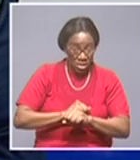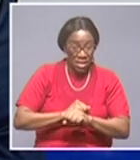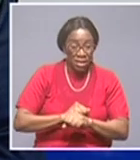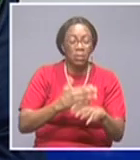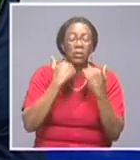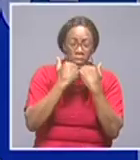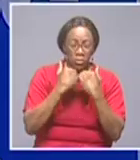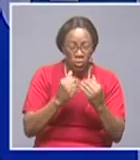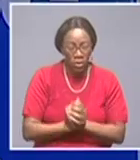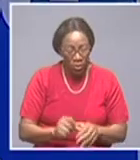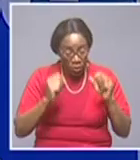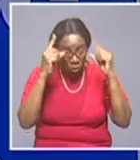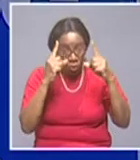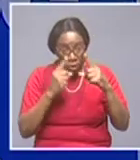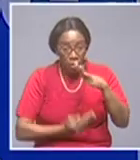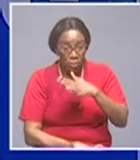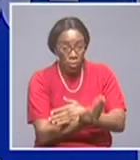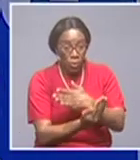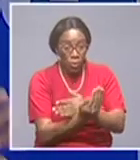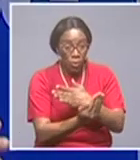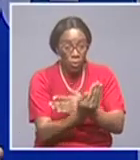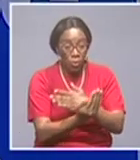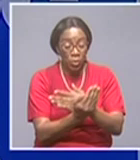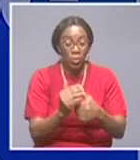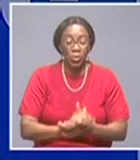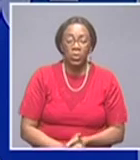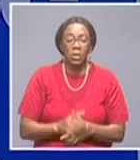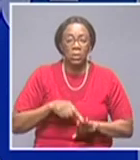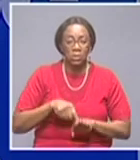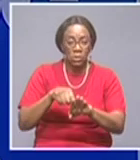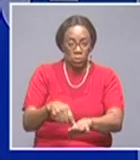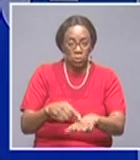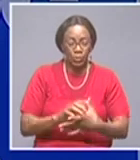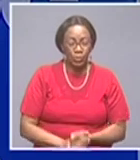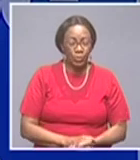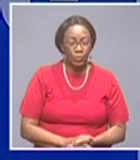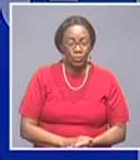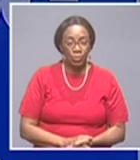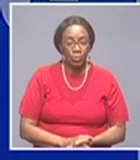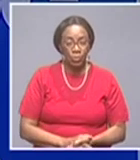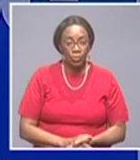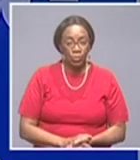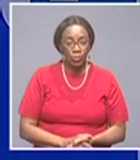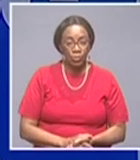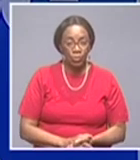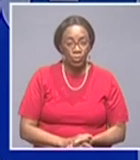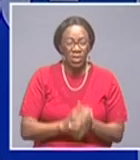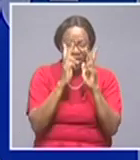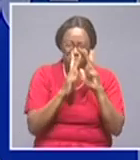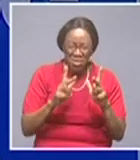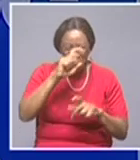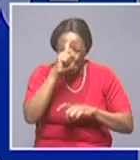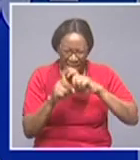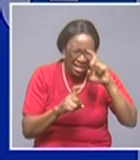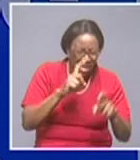morning. Waking up tomorrow morning. That's right. Look, let's take it a step back. For those who don't understand, or for people that ask, like,